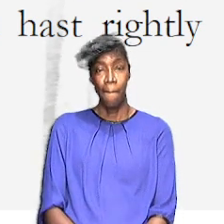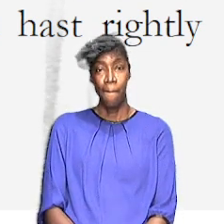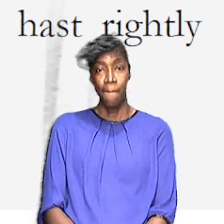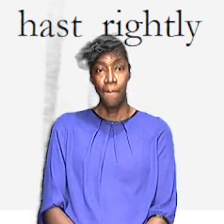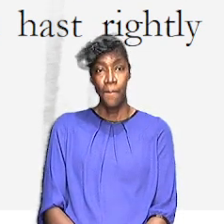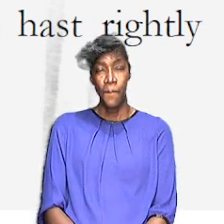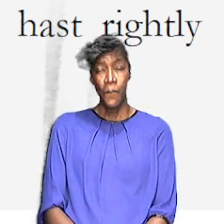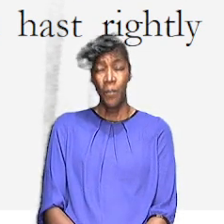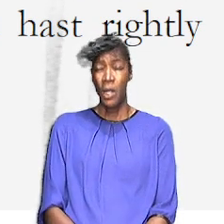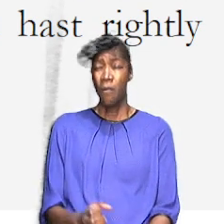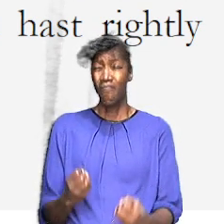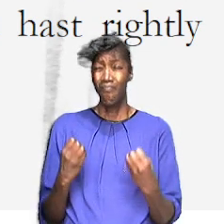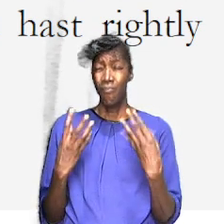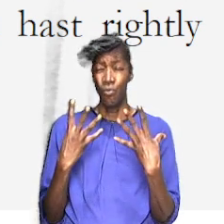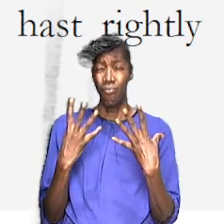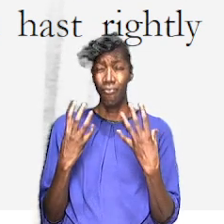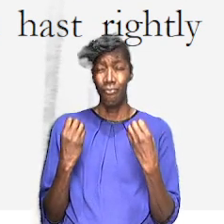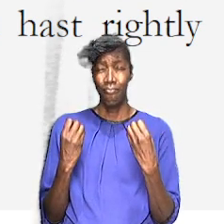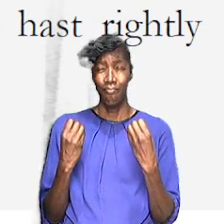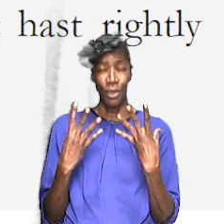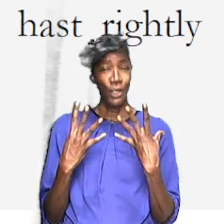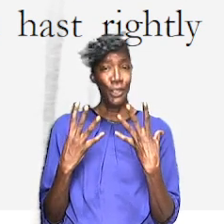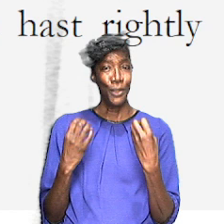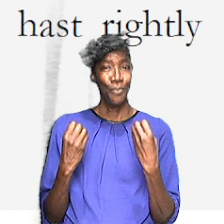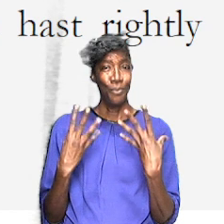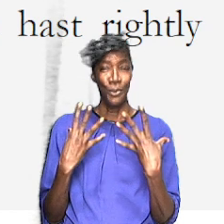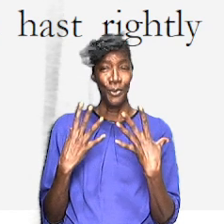That's a holy brethren.